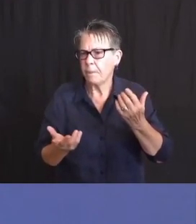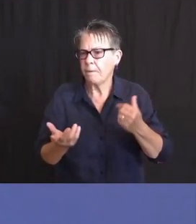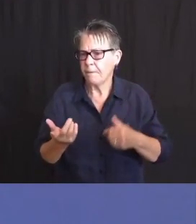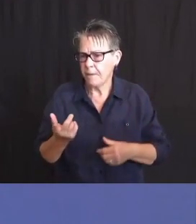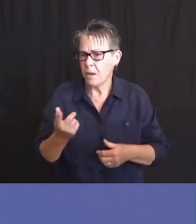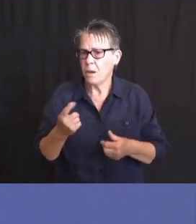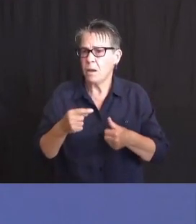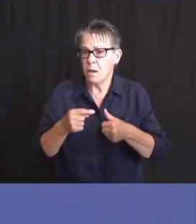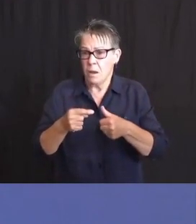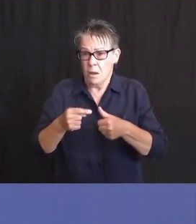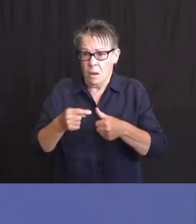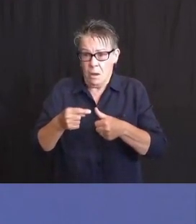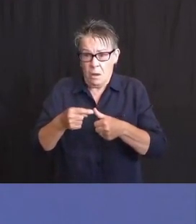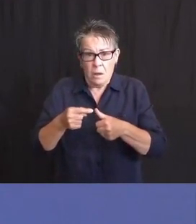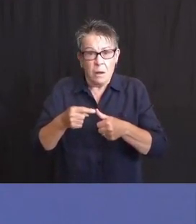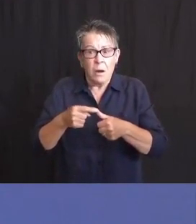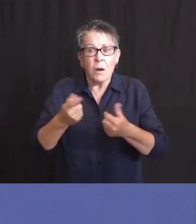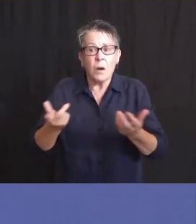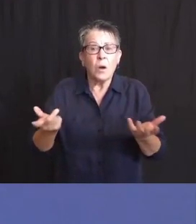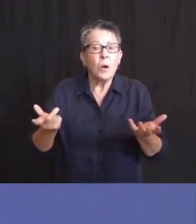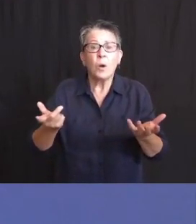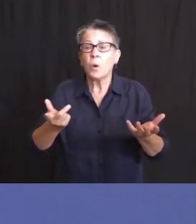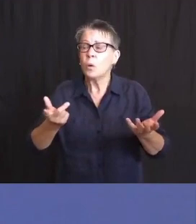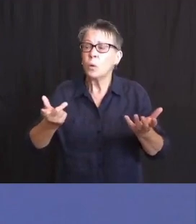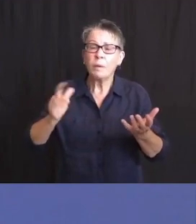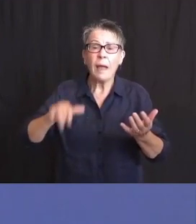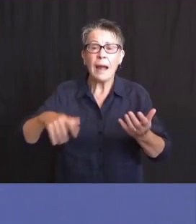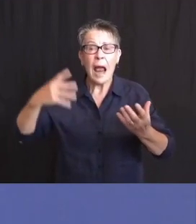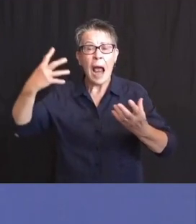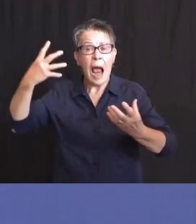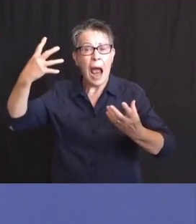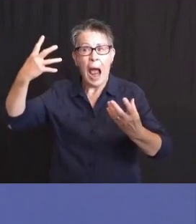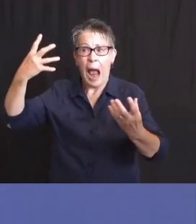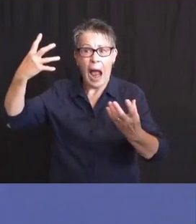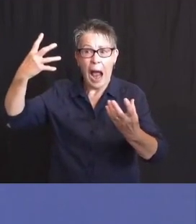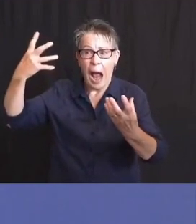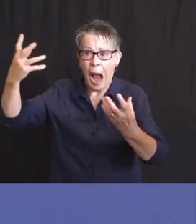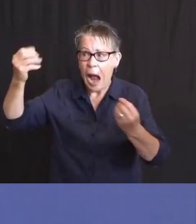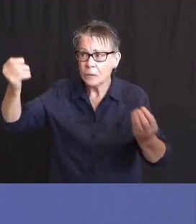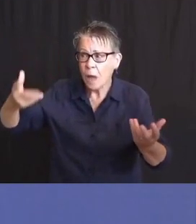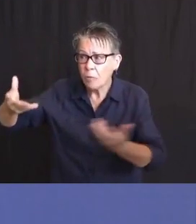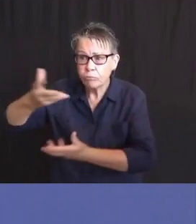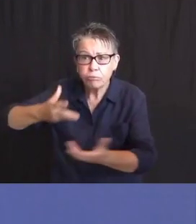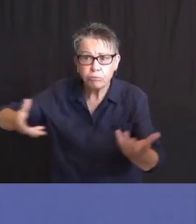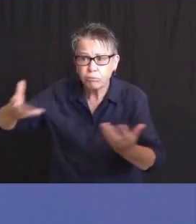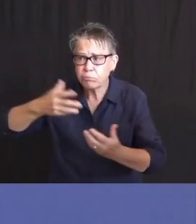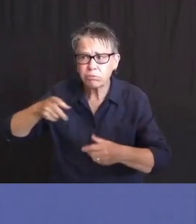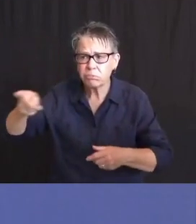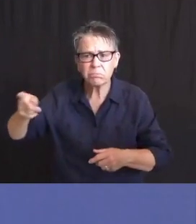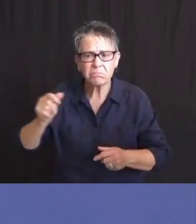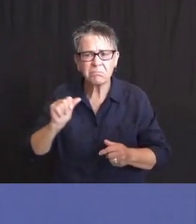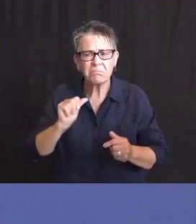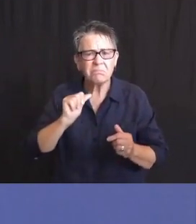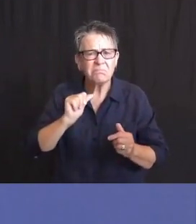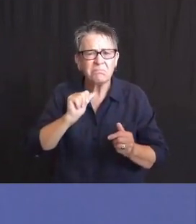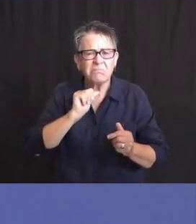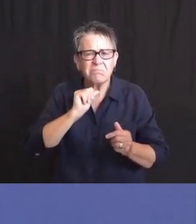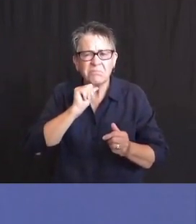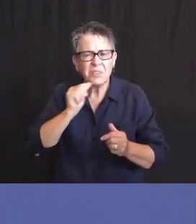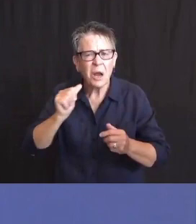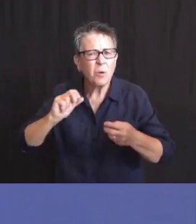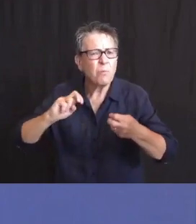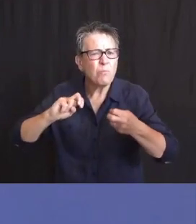moment. And Judy, unless you or Ed see it otherwise, we just haven't seen, we don't have evidence. And